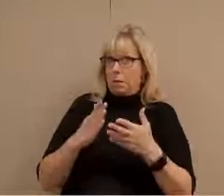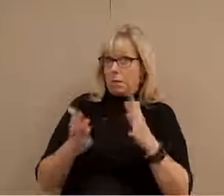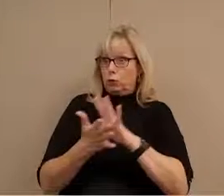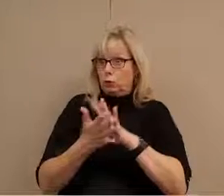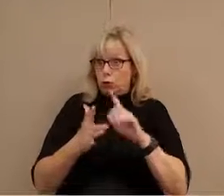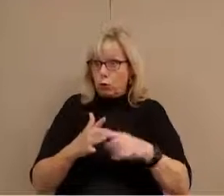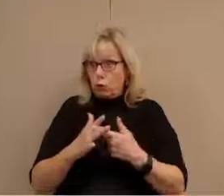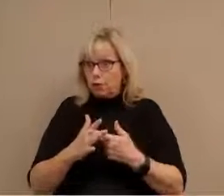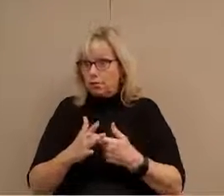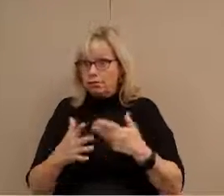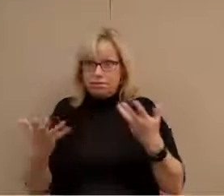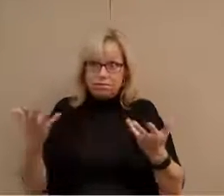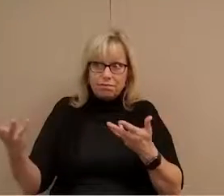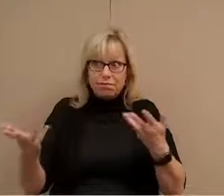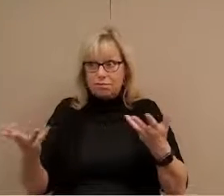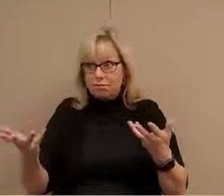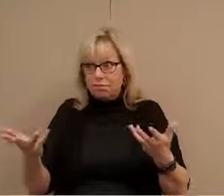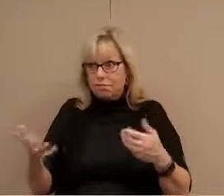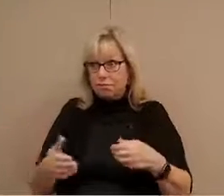getting started and